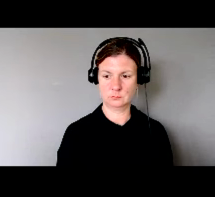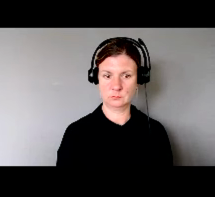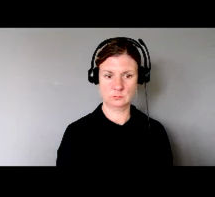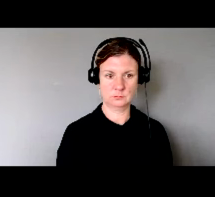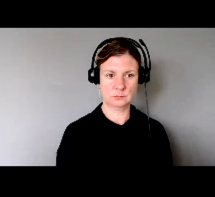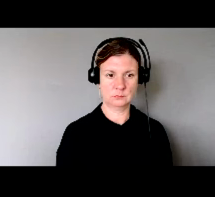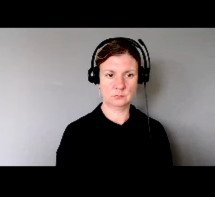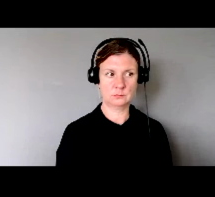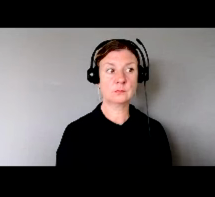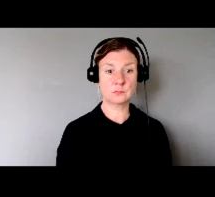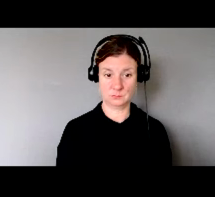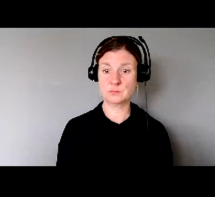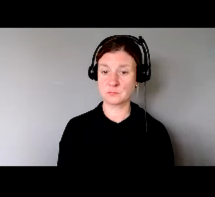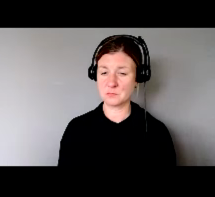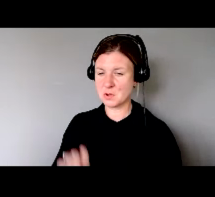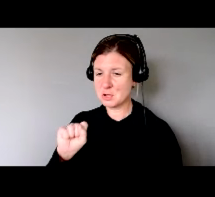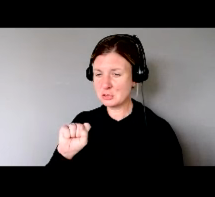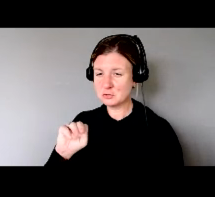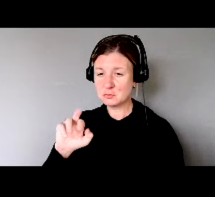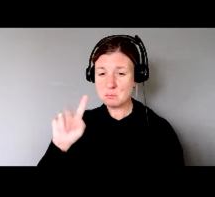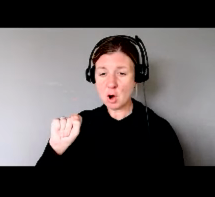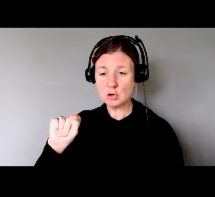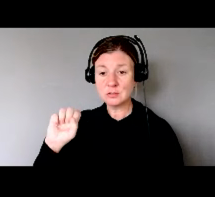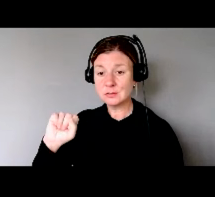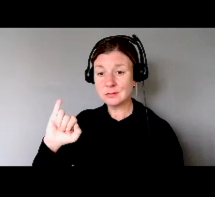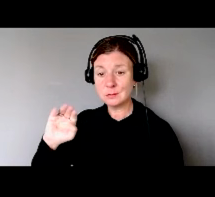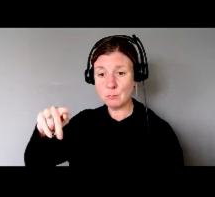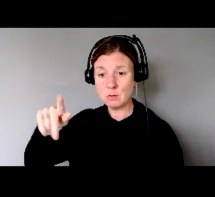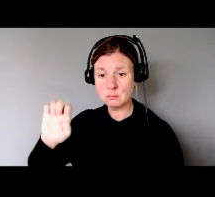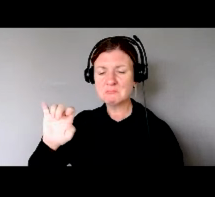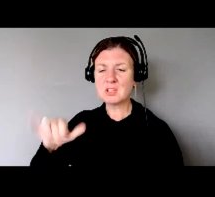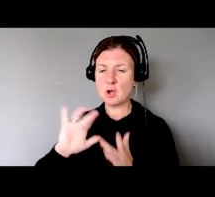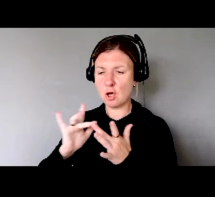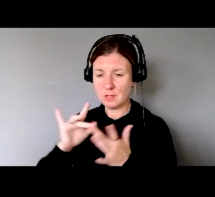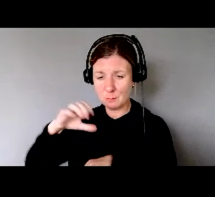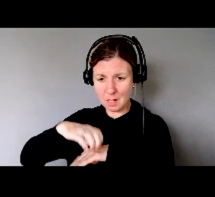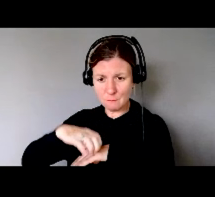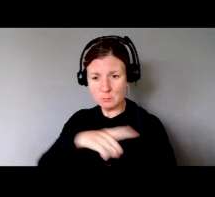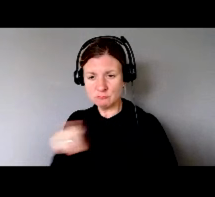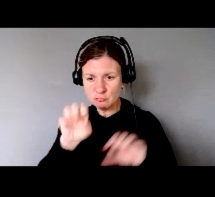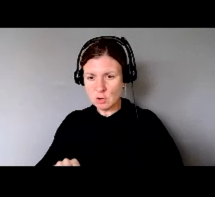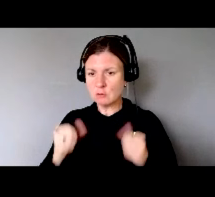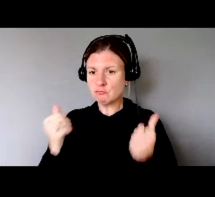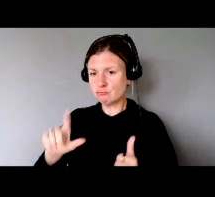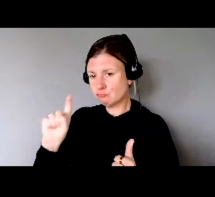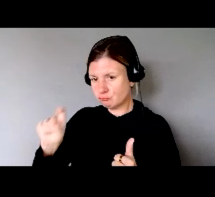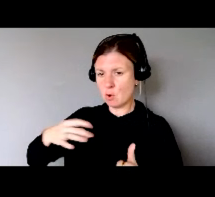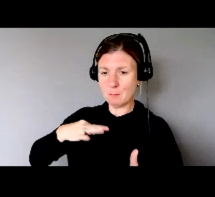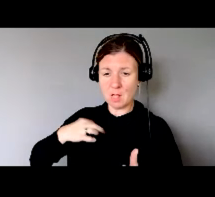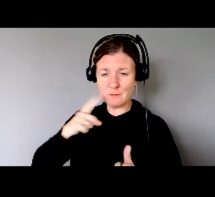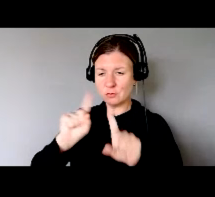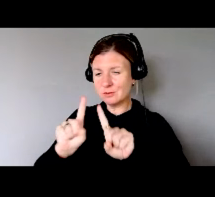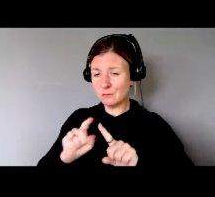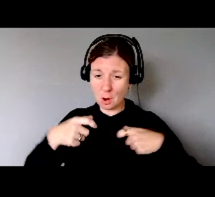Smart Simple is the online platform for applying to our open opportunities. You can find the link to access Smart